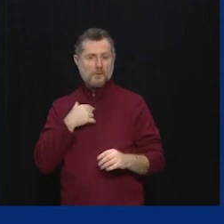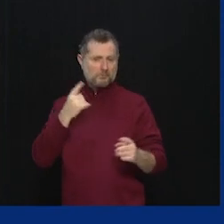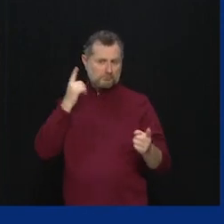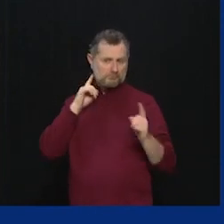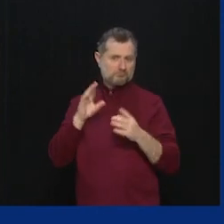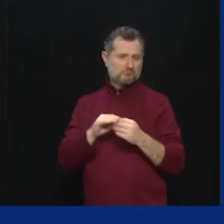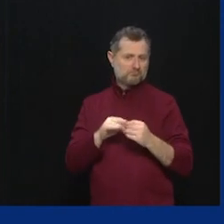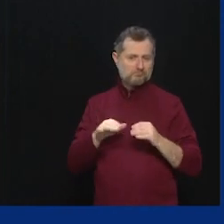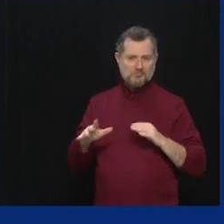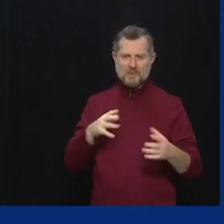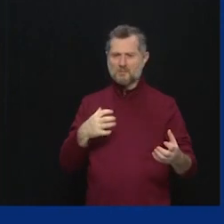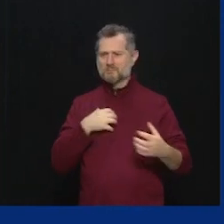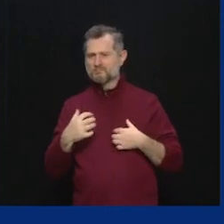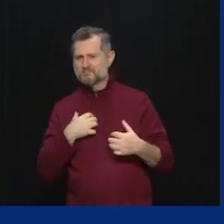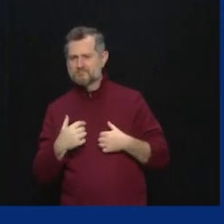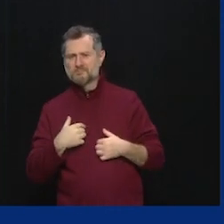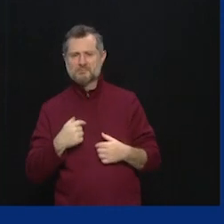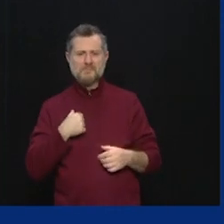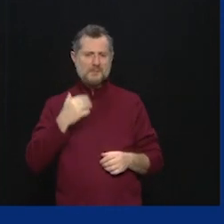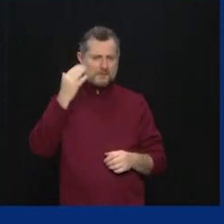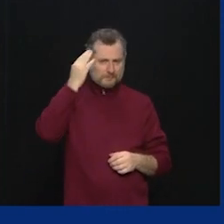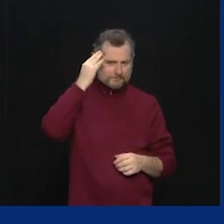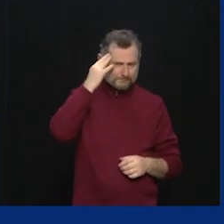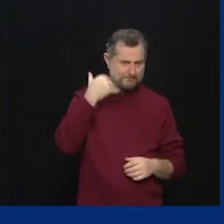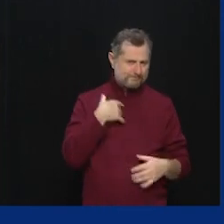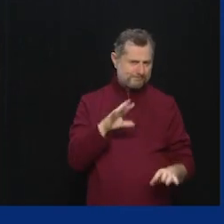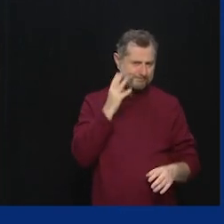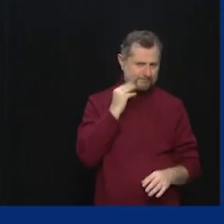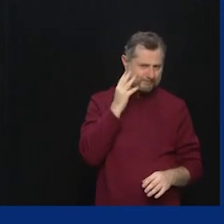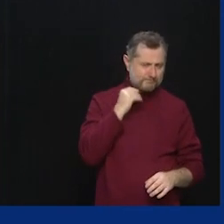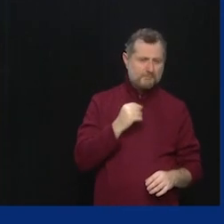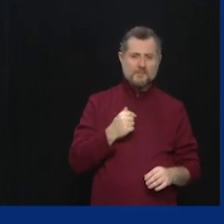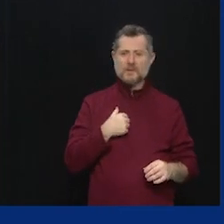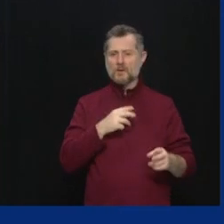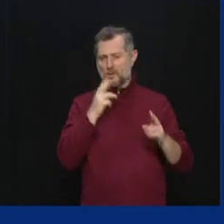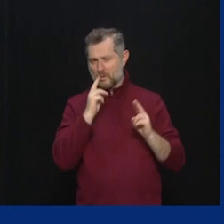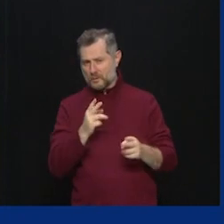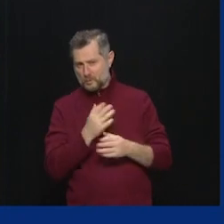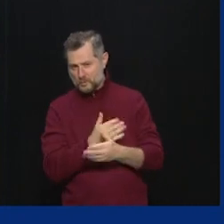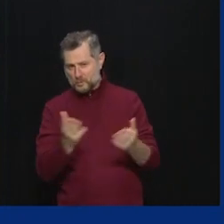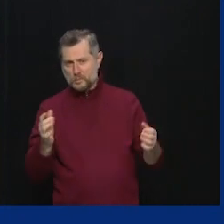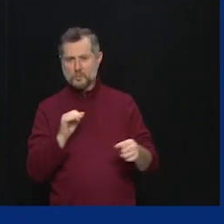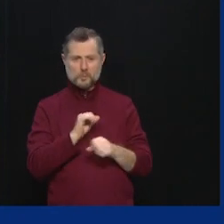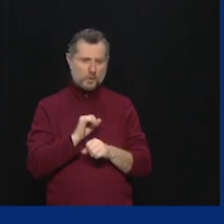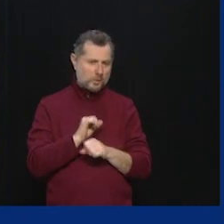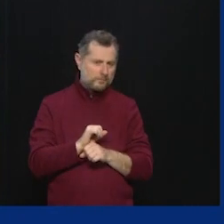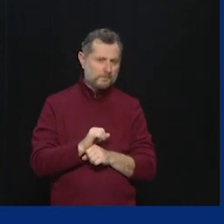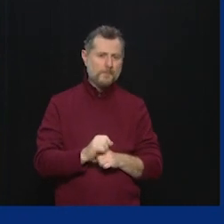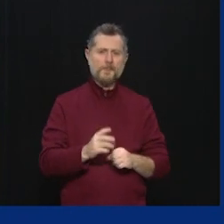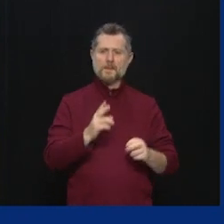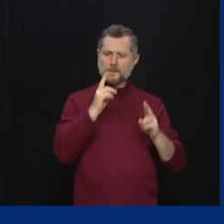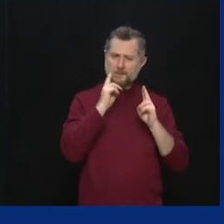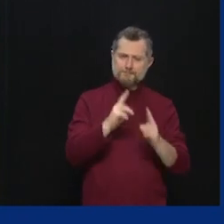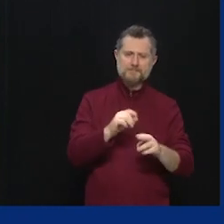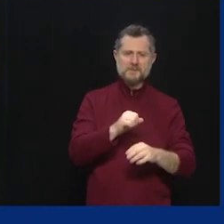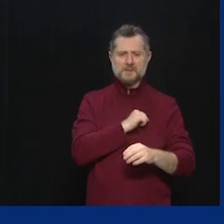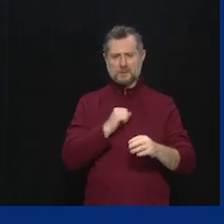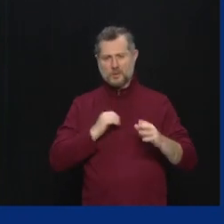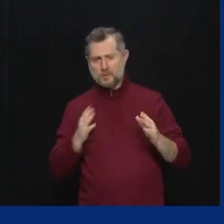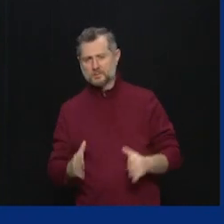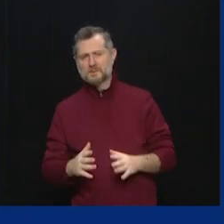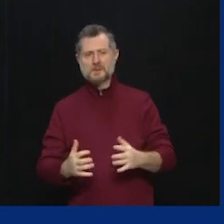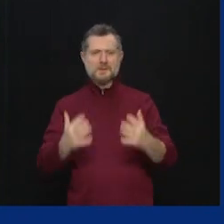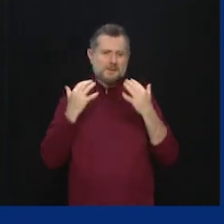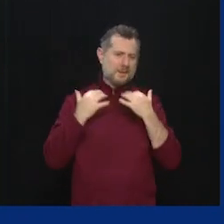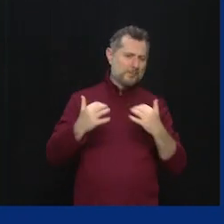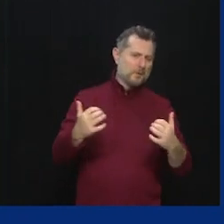local elected official at heart. I want to honor you for what you've done. Let's recognize all of our senators and our assembly members, state representatives. Let's please stand up. Let's